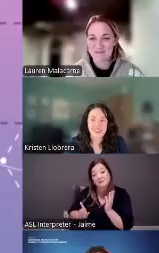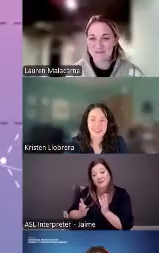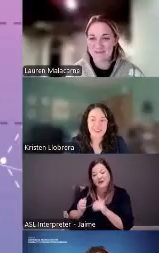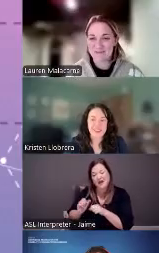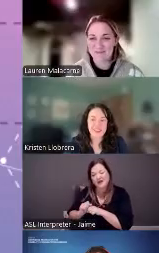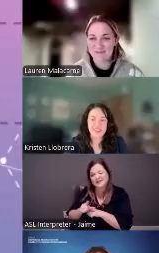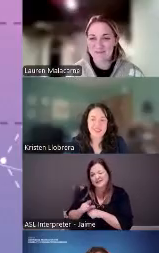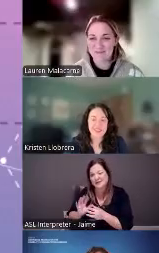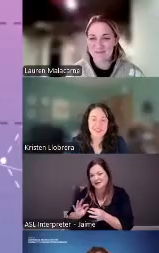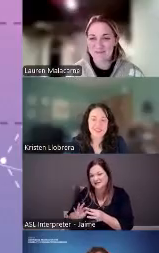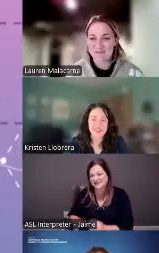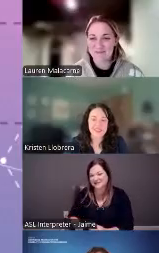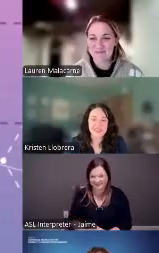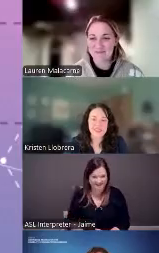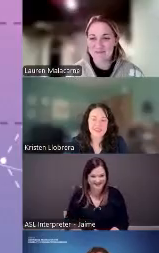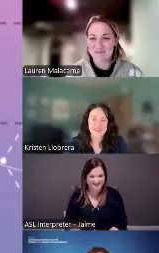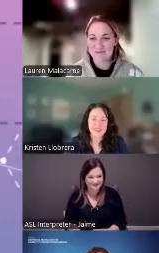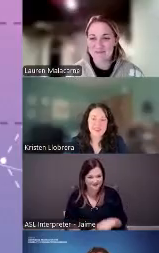message.